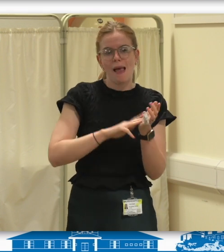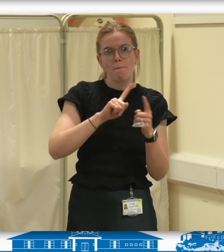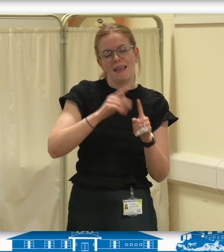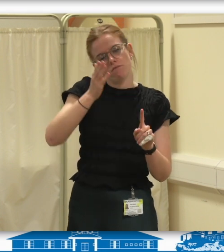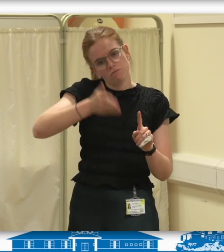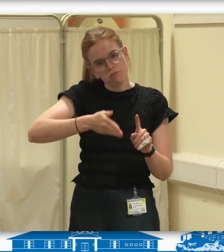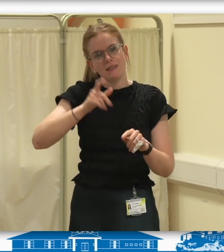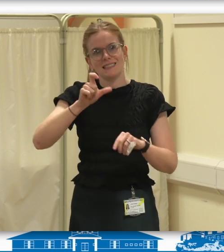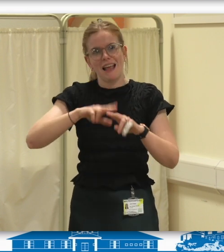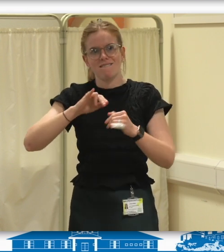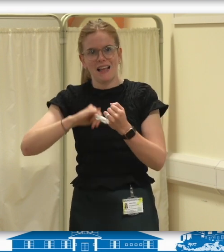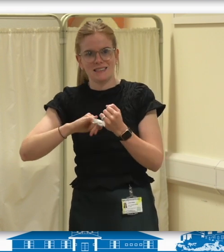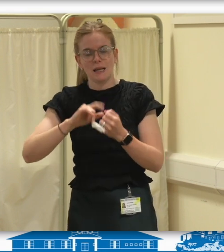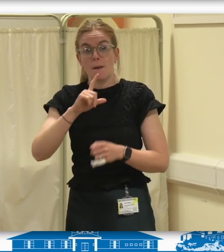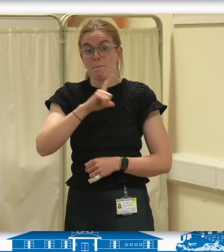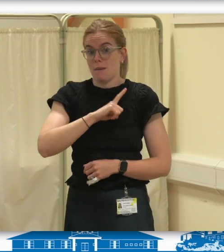myalgic